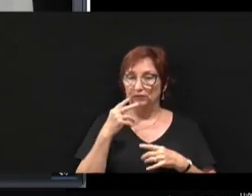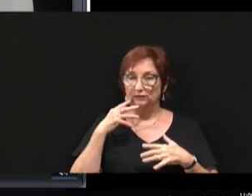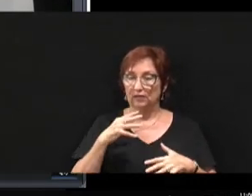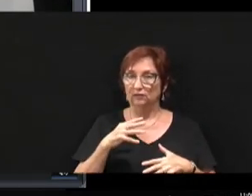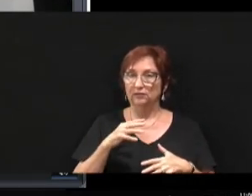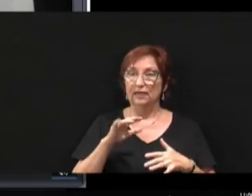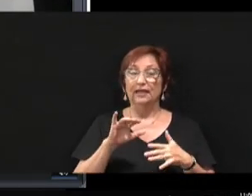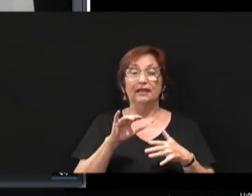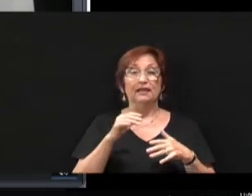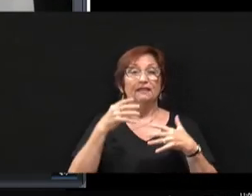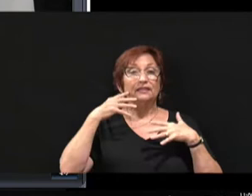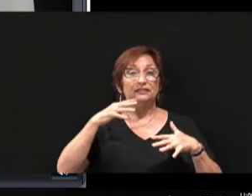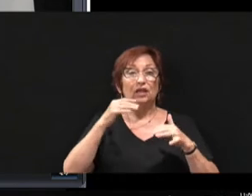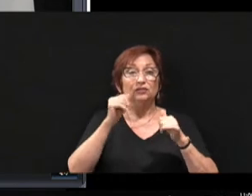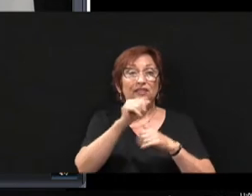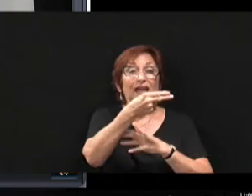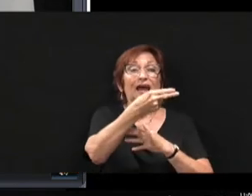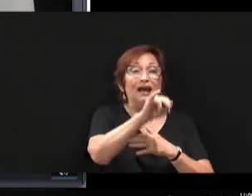Everybody?